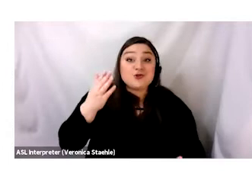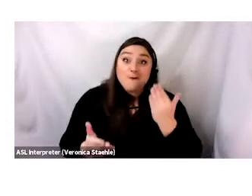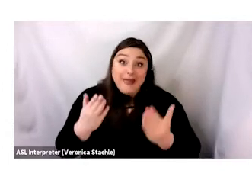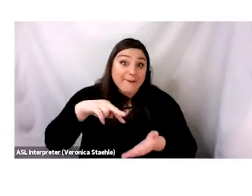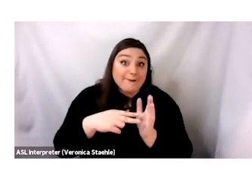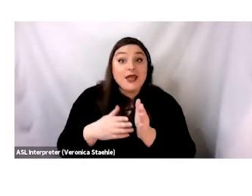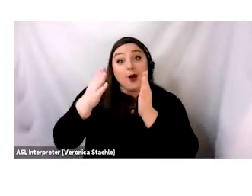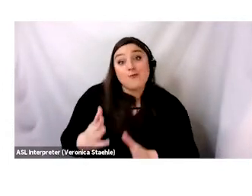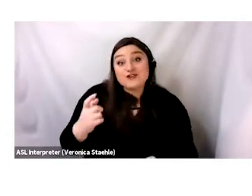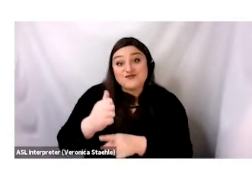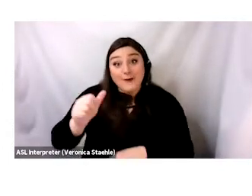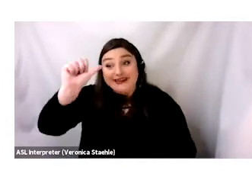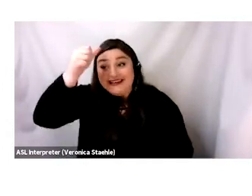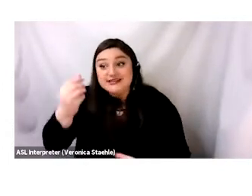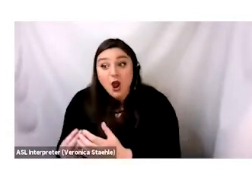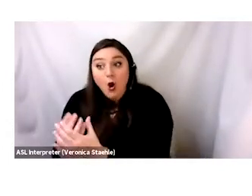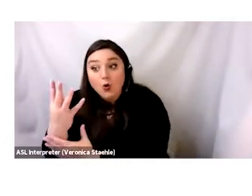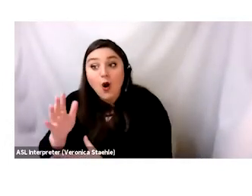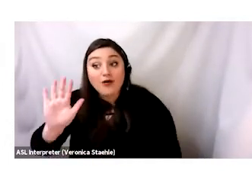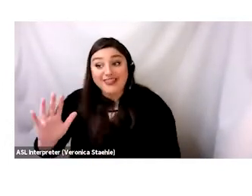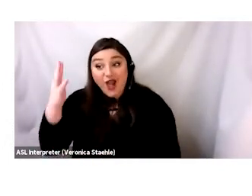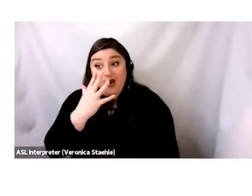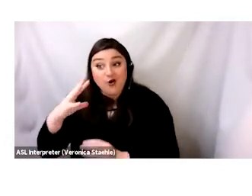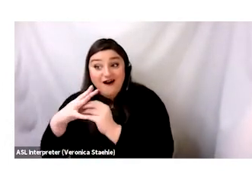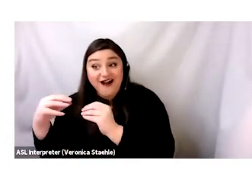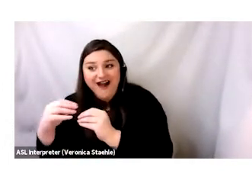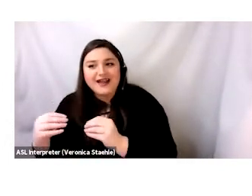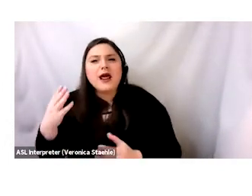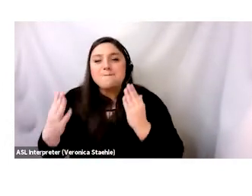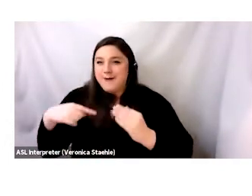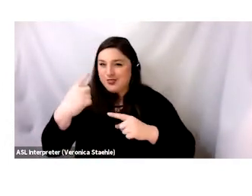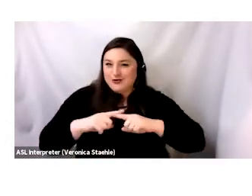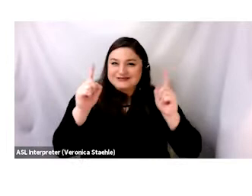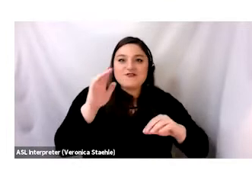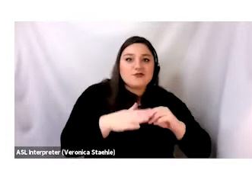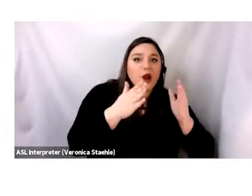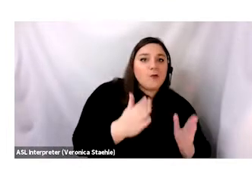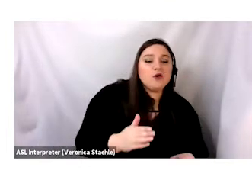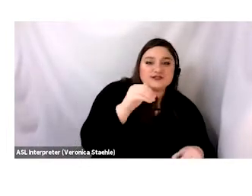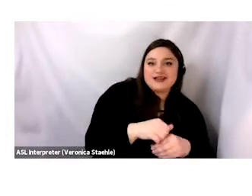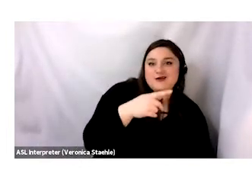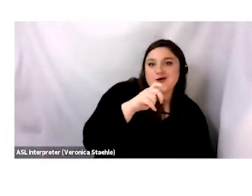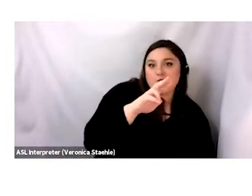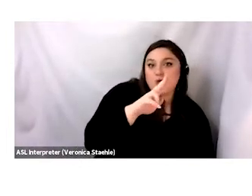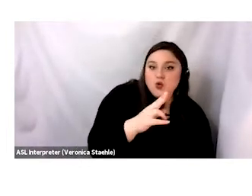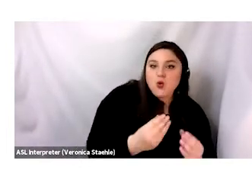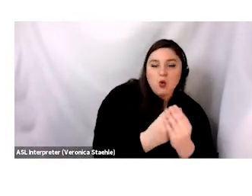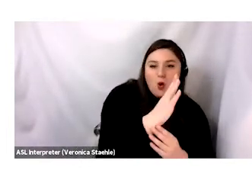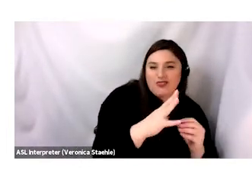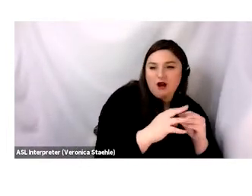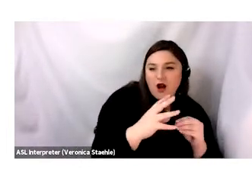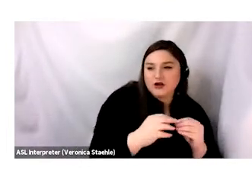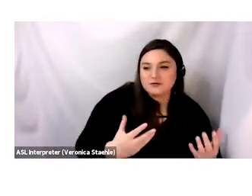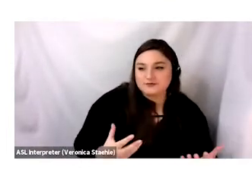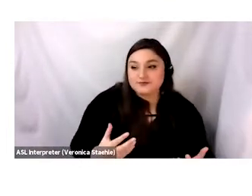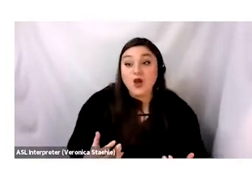in Gujarat, India, would not recognize a cotton plant growing on the Pacific coast of Peru that an Andean indigenous